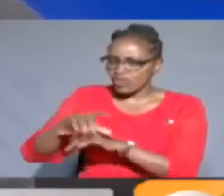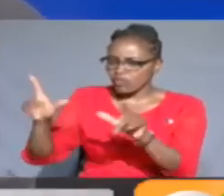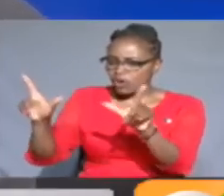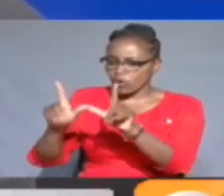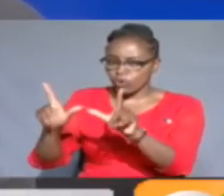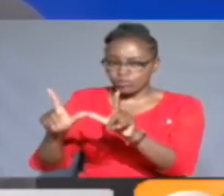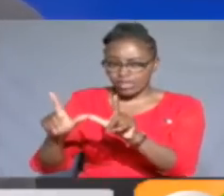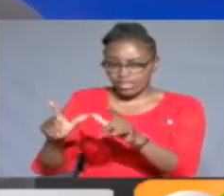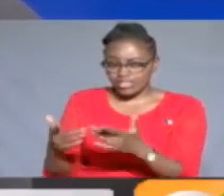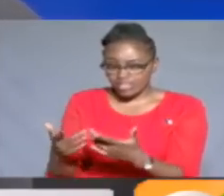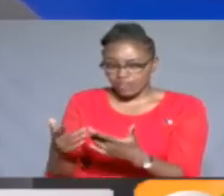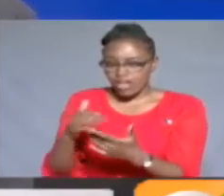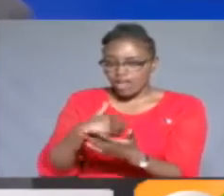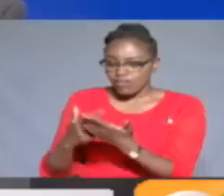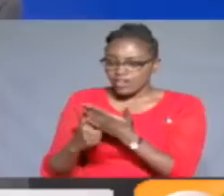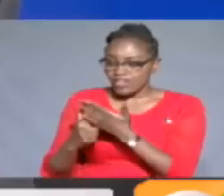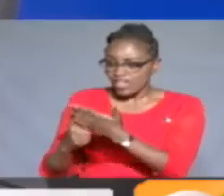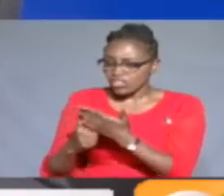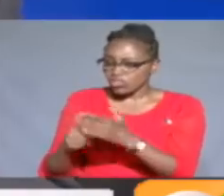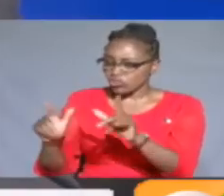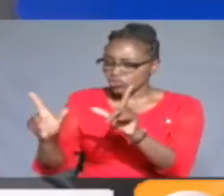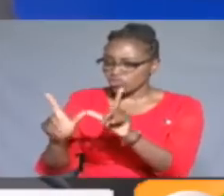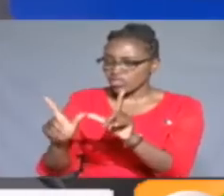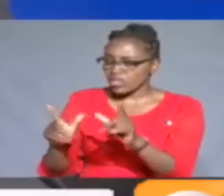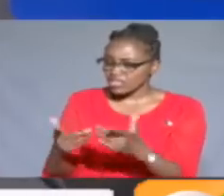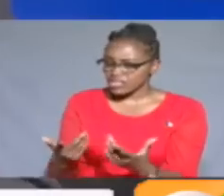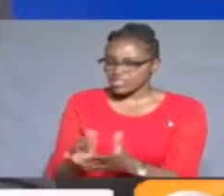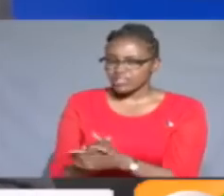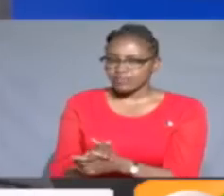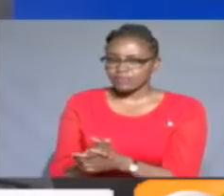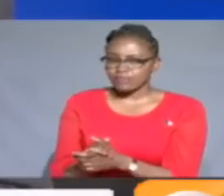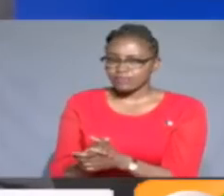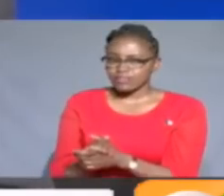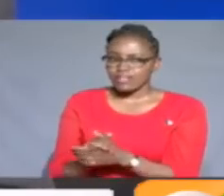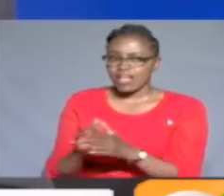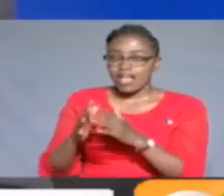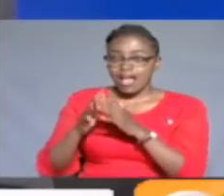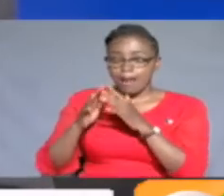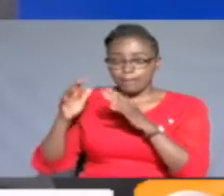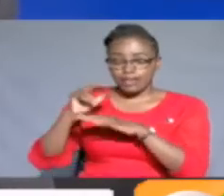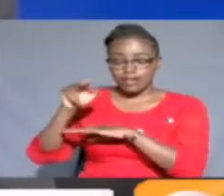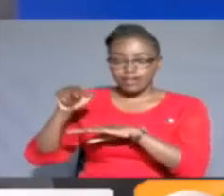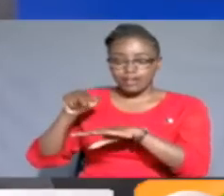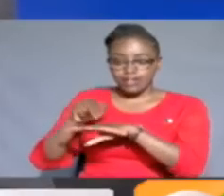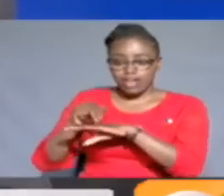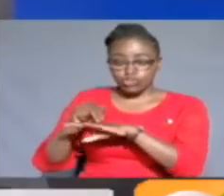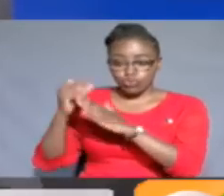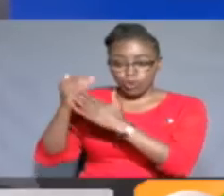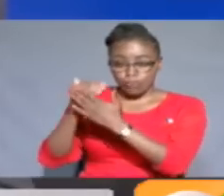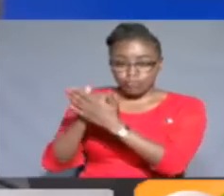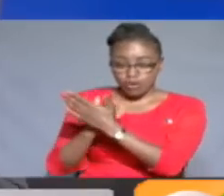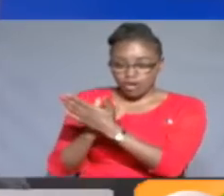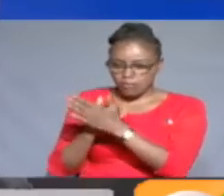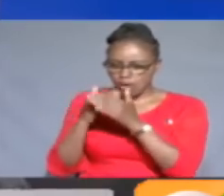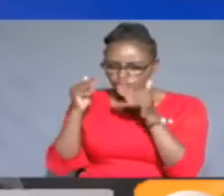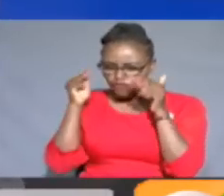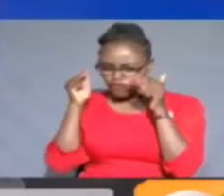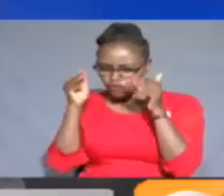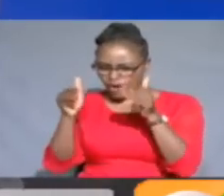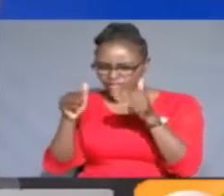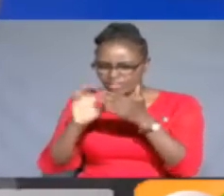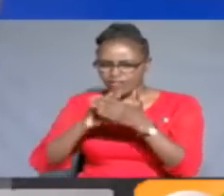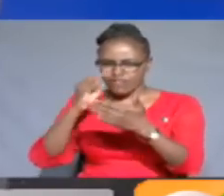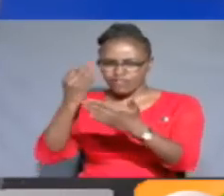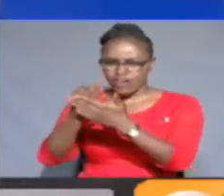licensing, you can have negotiated licensing. So a big national program looking at